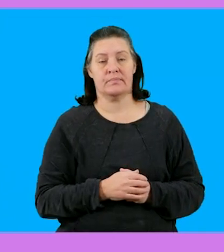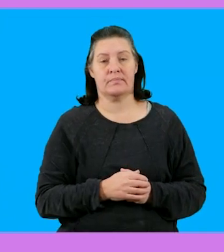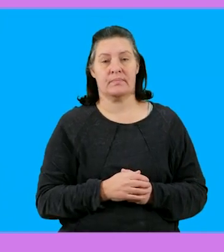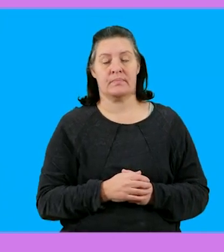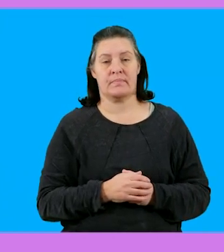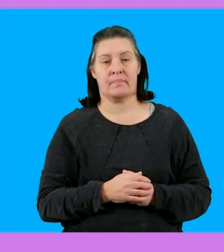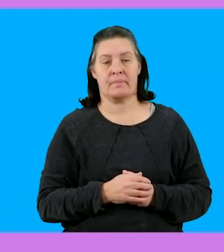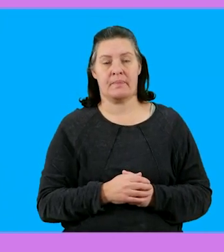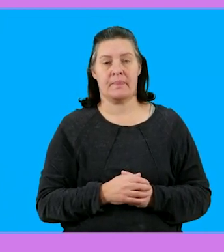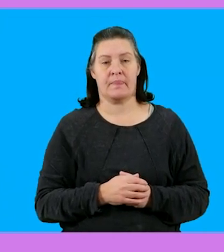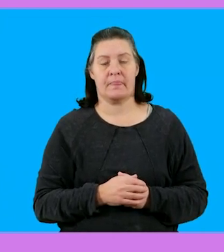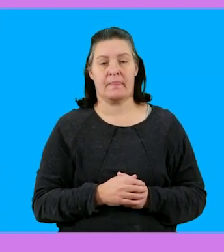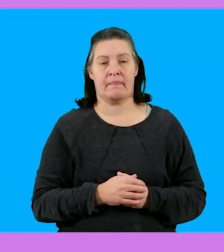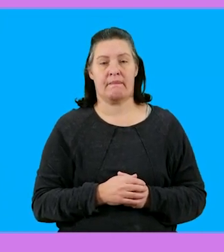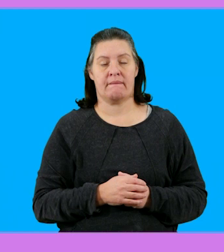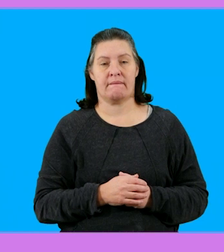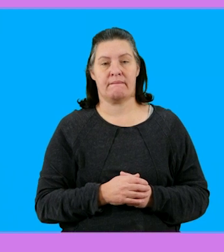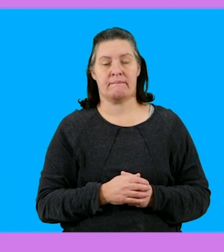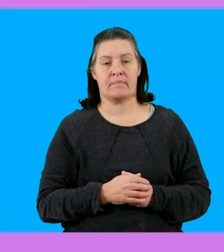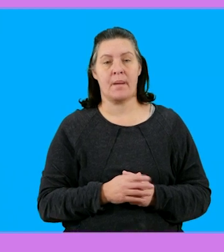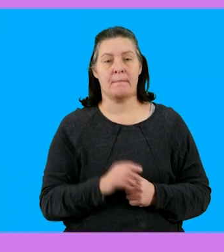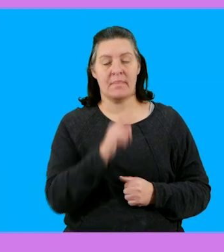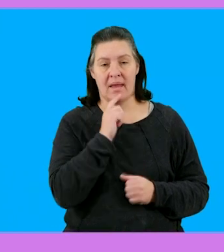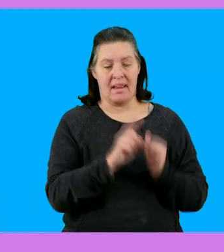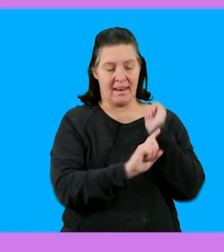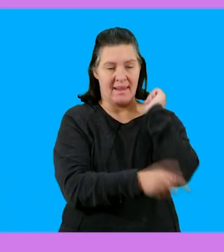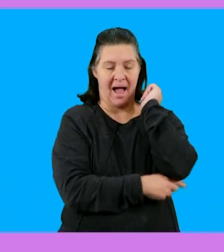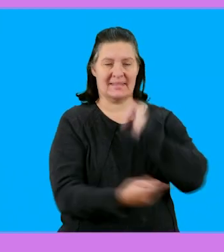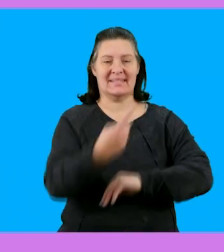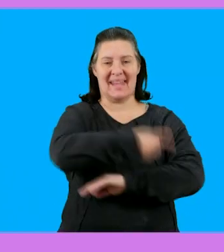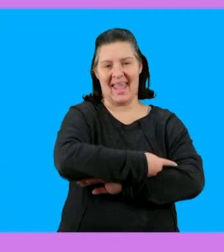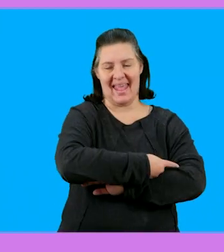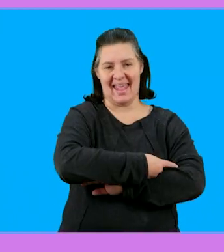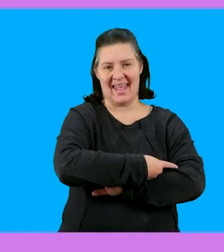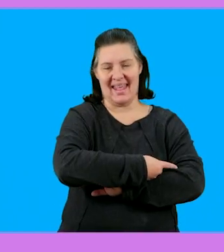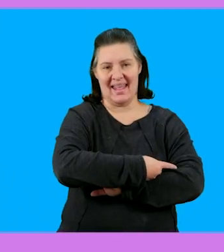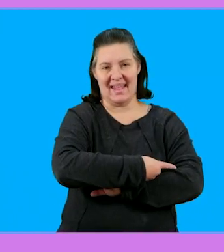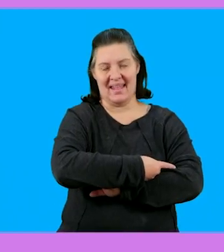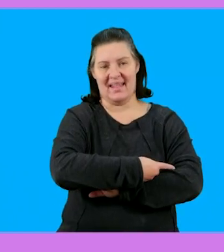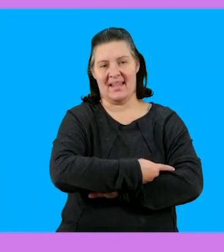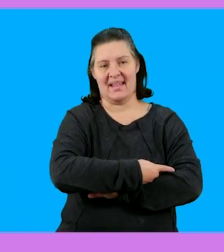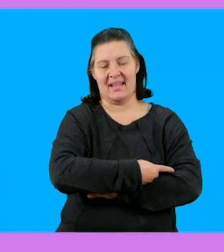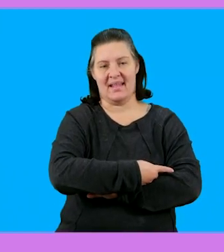Right, so it's in the account at the last day